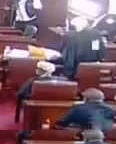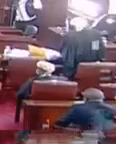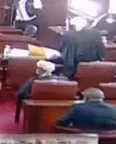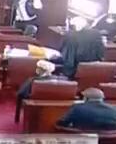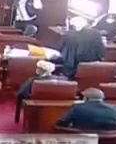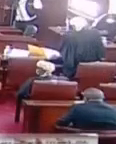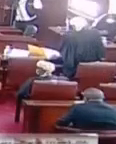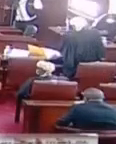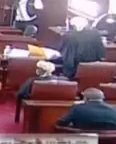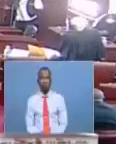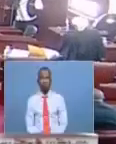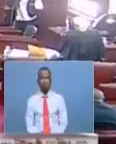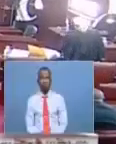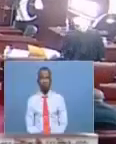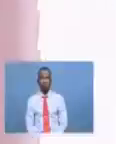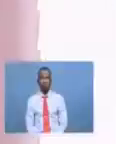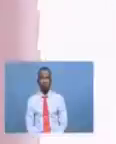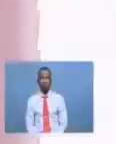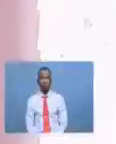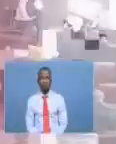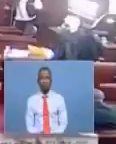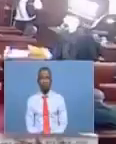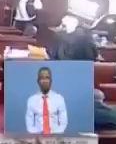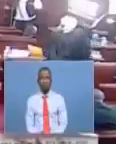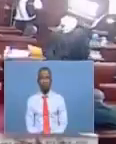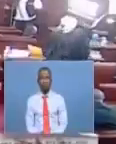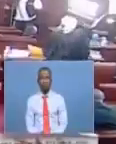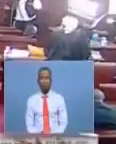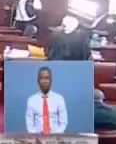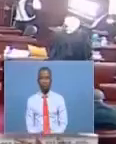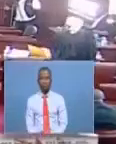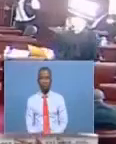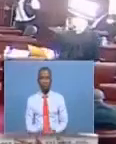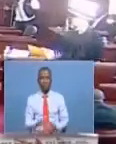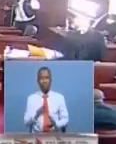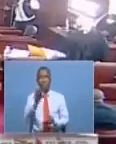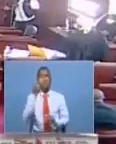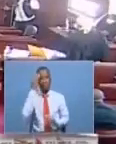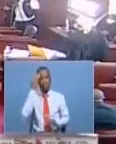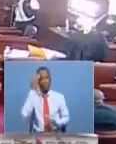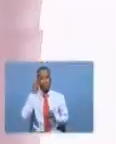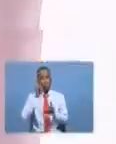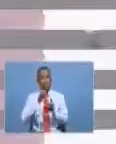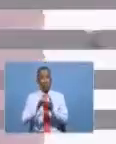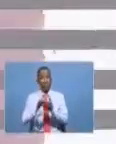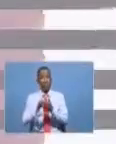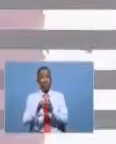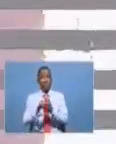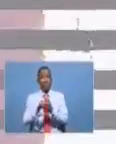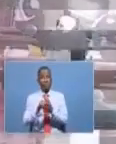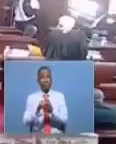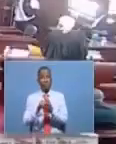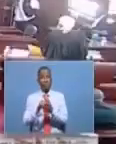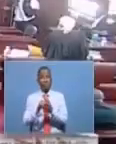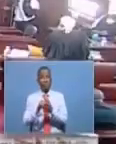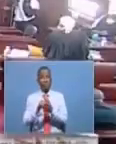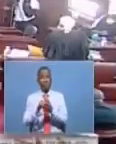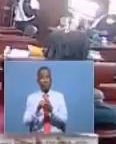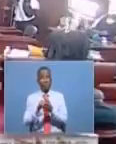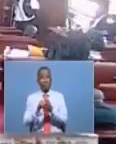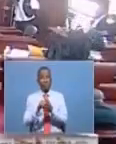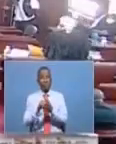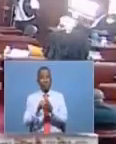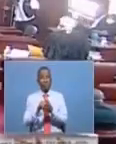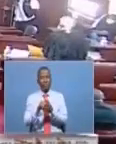who intended to call that witness. But what I know is that it is a party who calls a